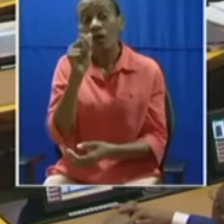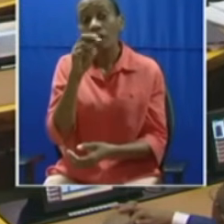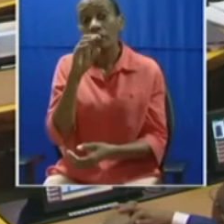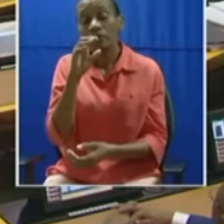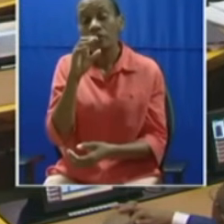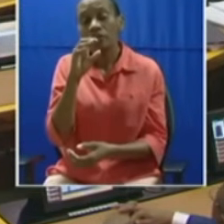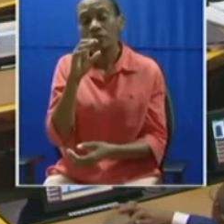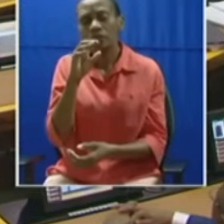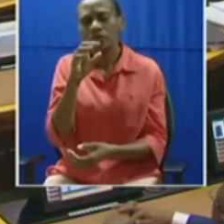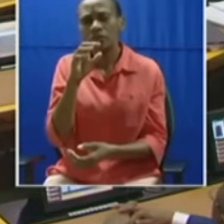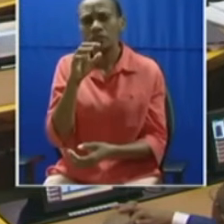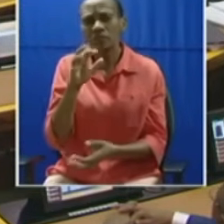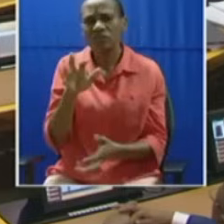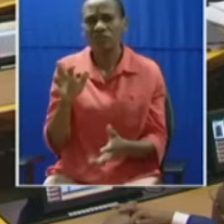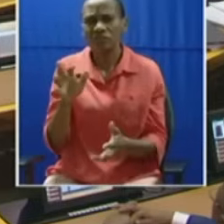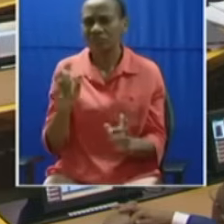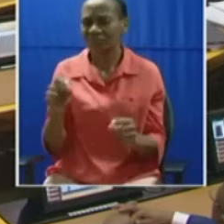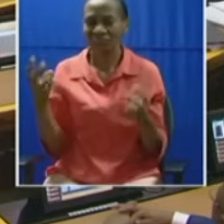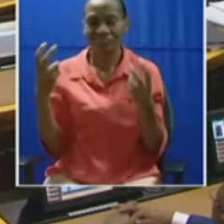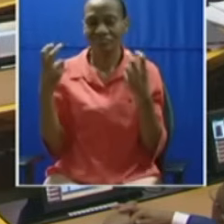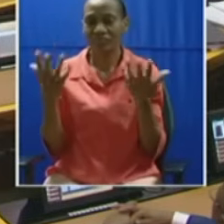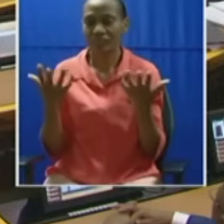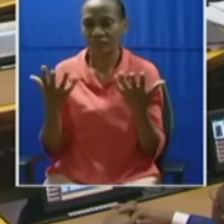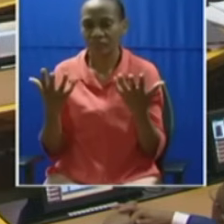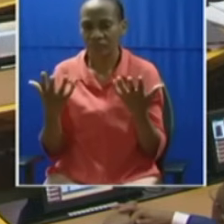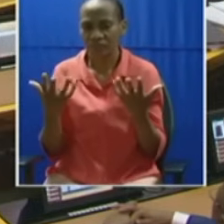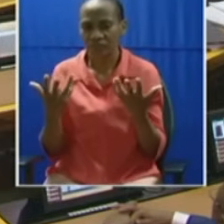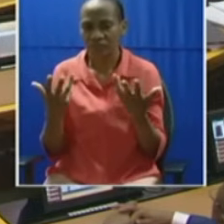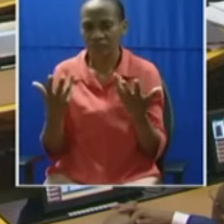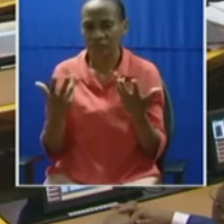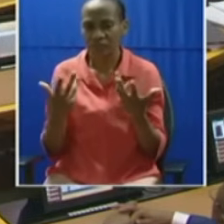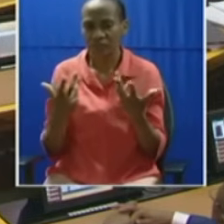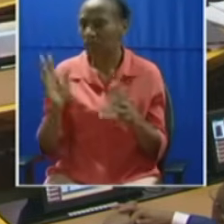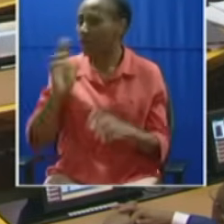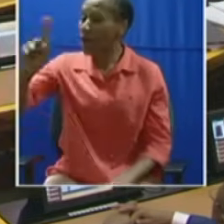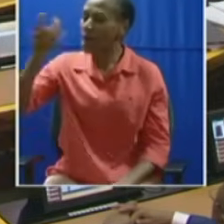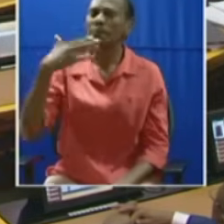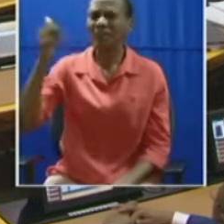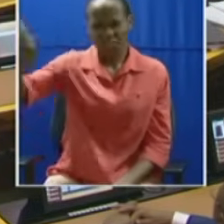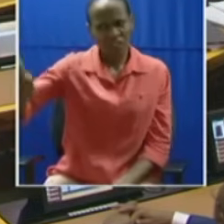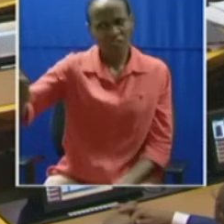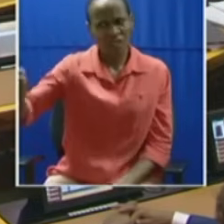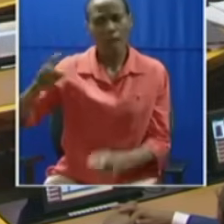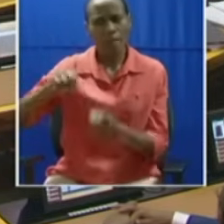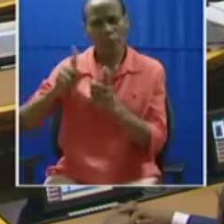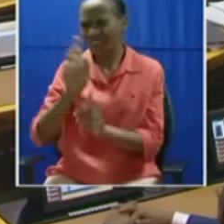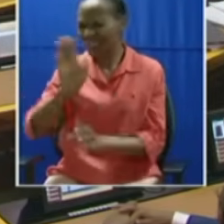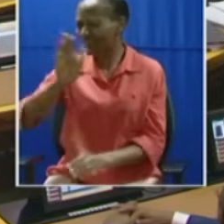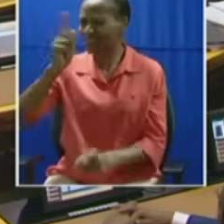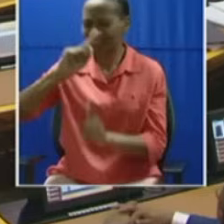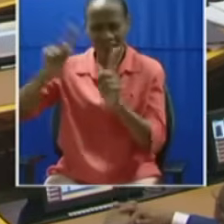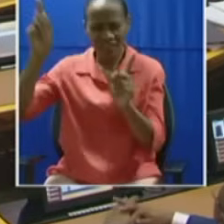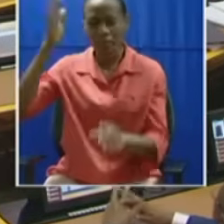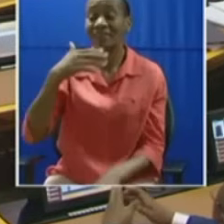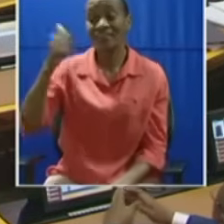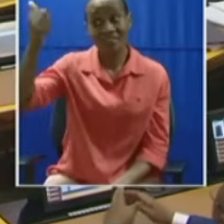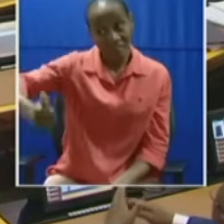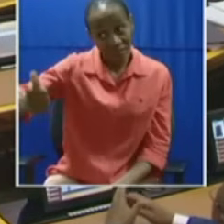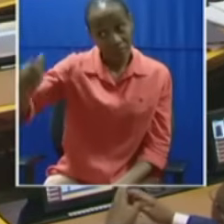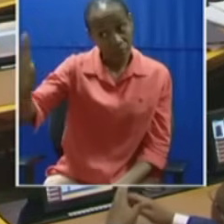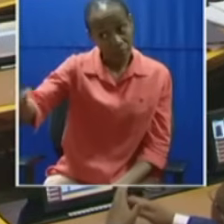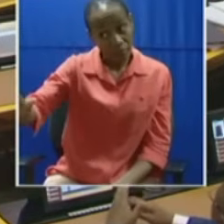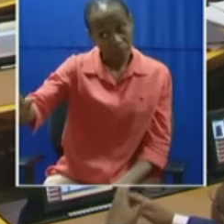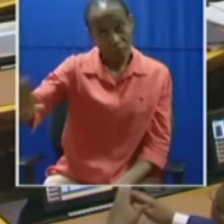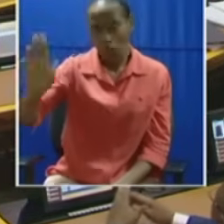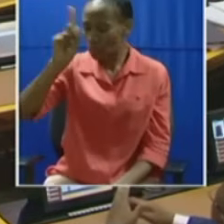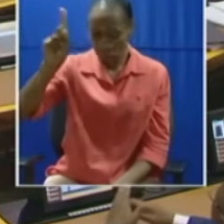back, then my leader can speak? No. Because the reply please take is, your seat. That is not as a reply please on take the state your seat, of a nation